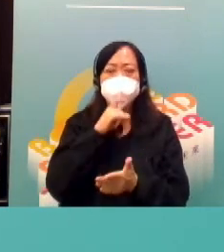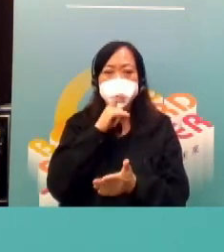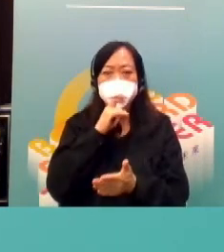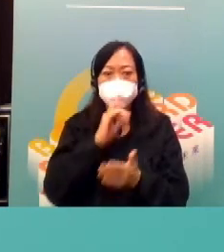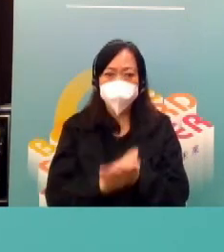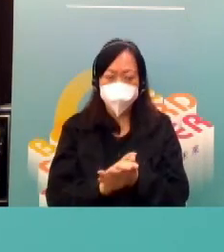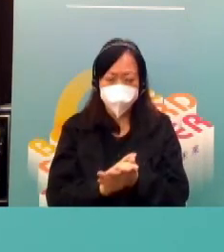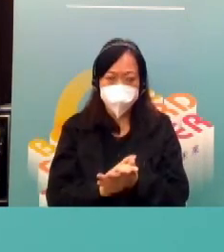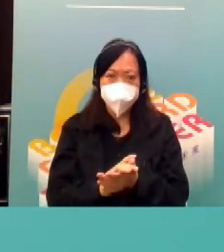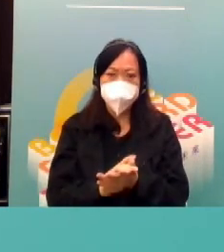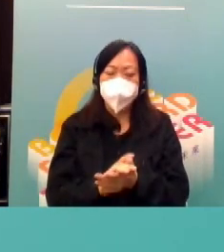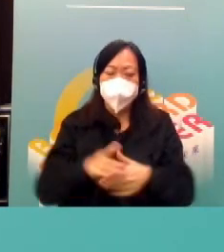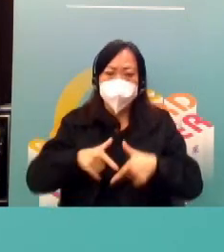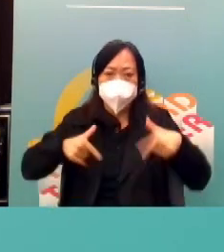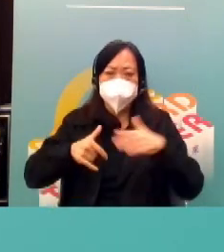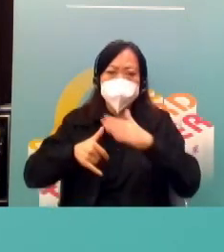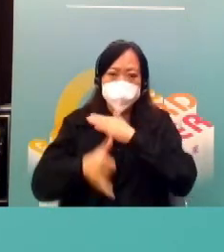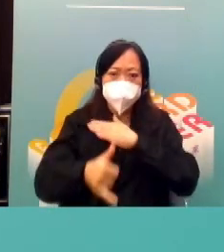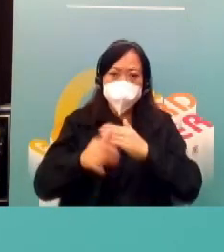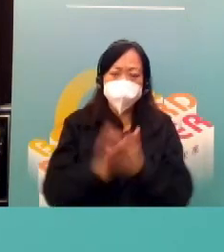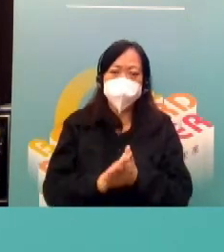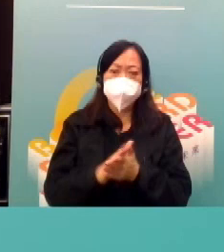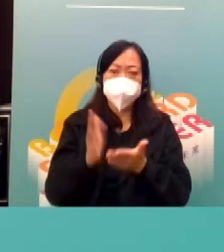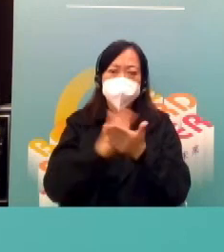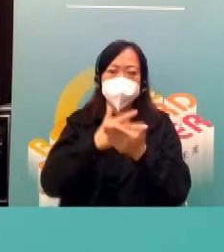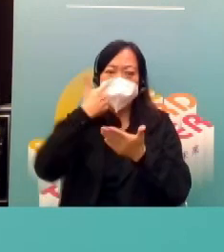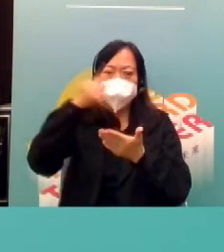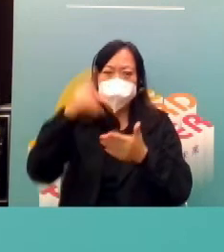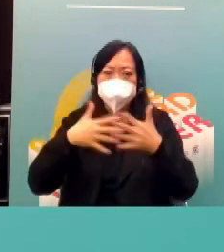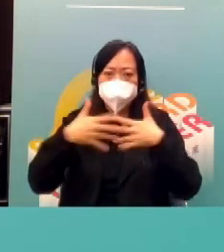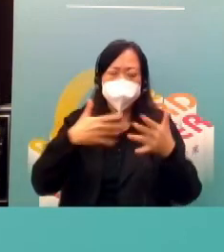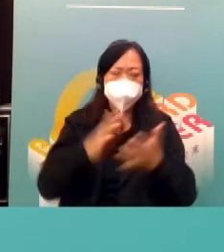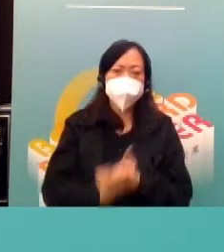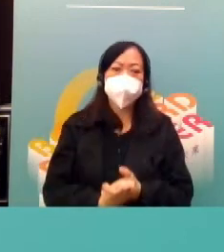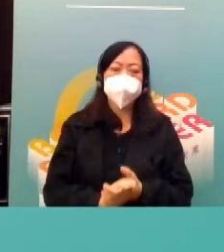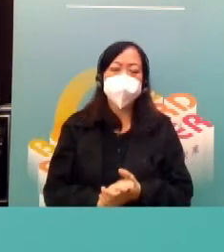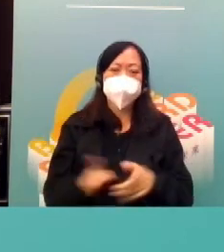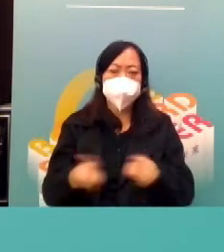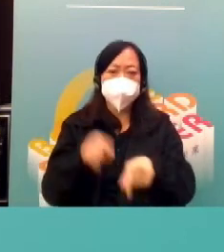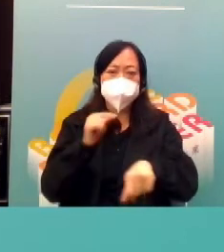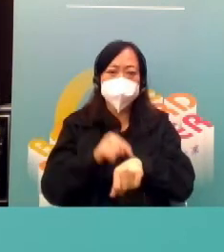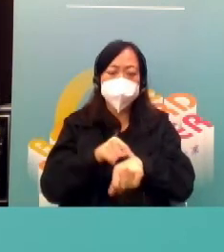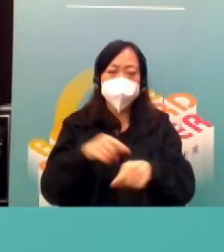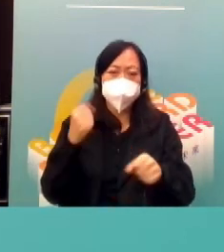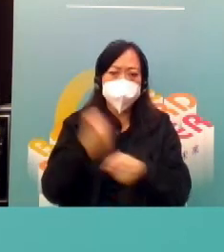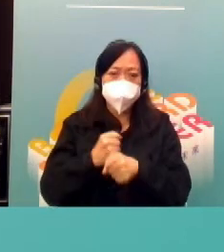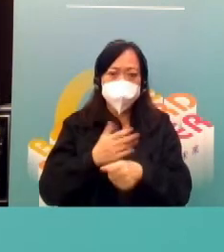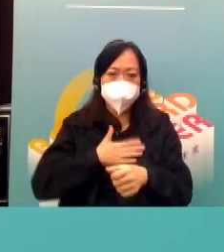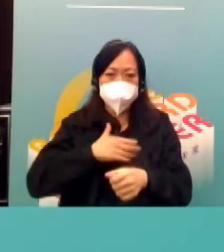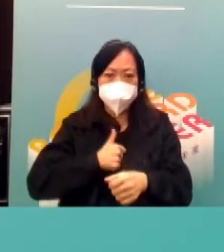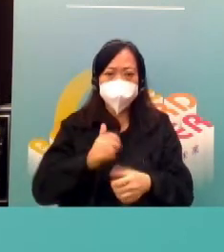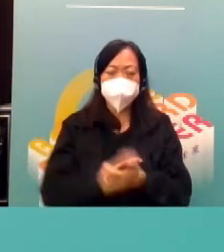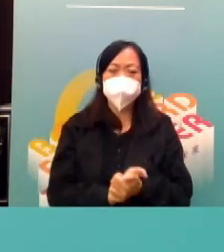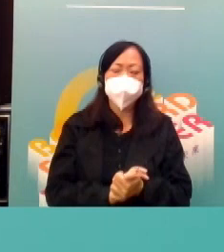trying out new things and be ready for success